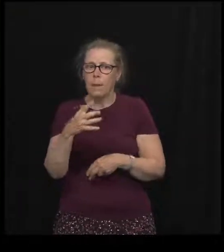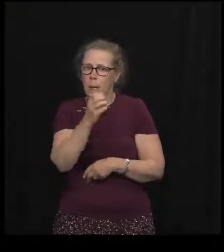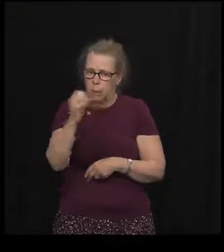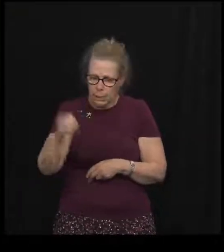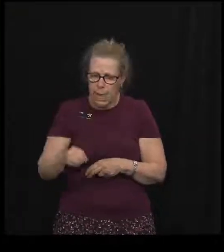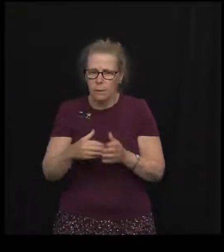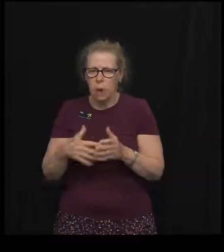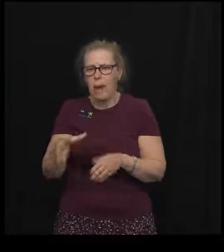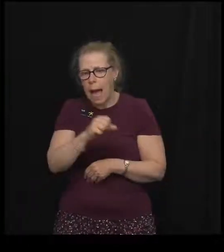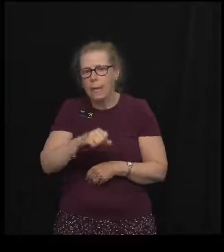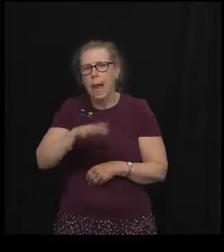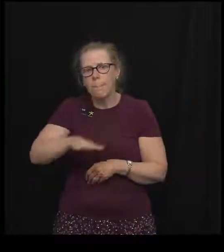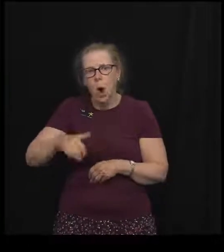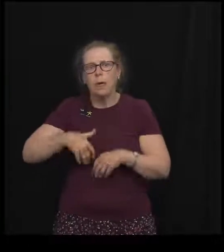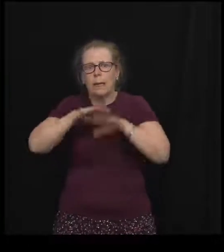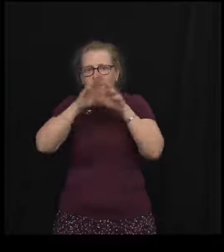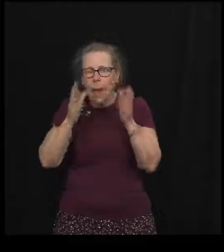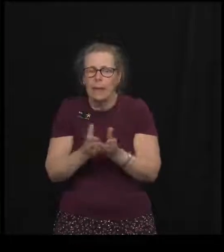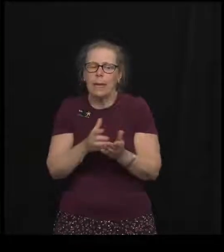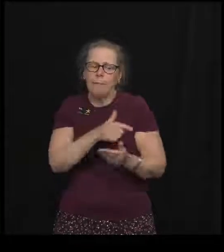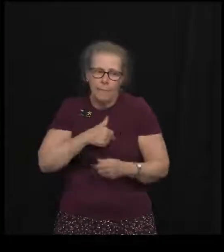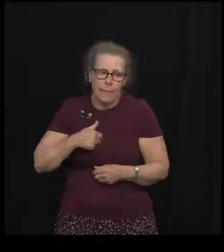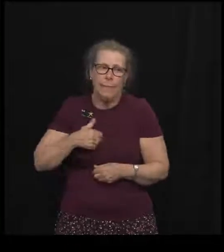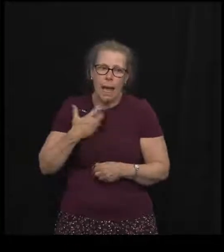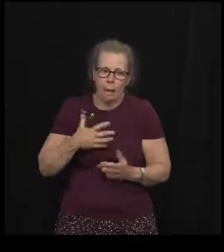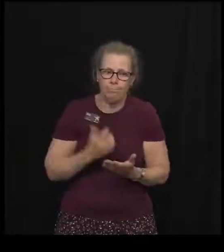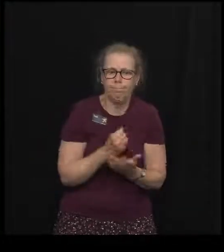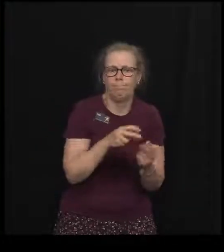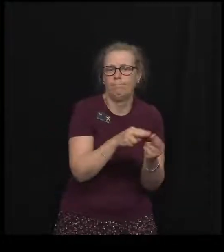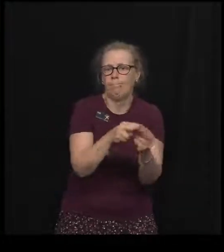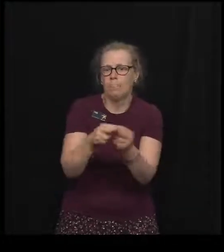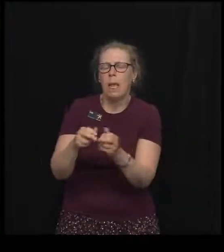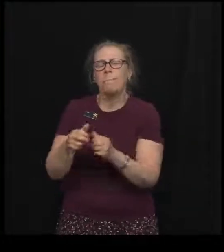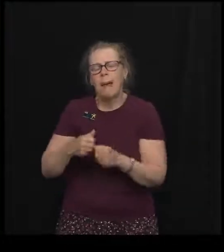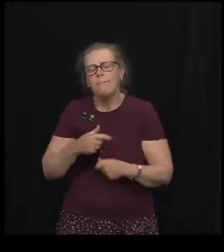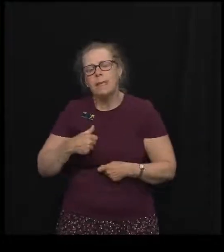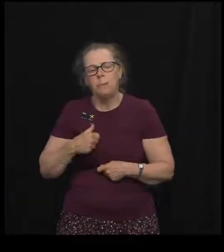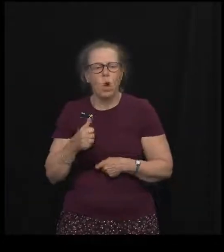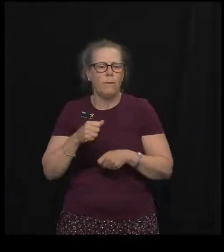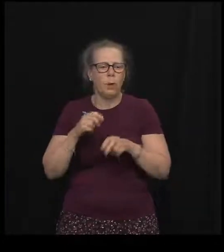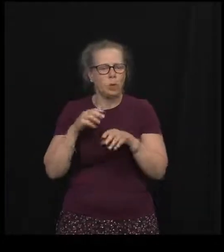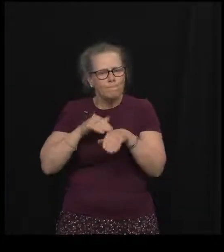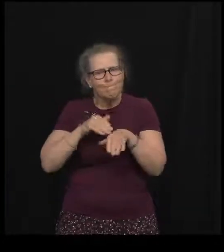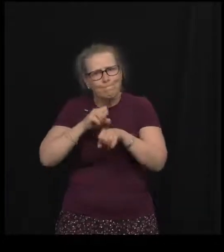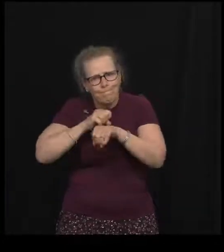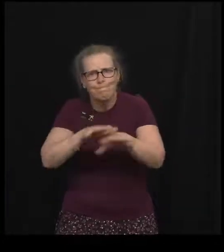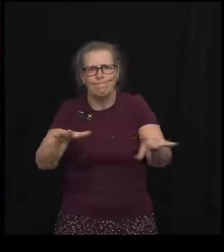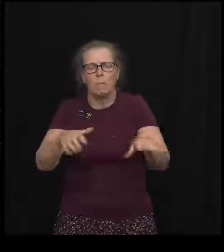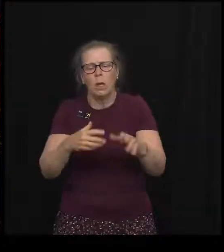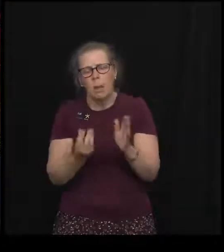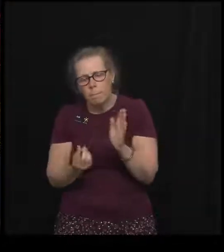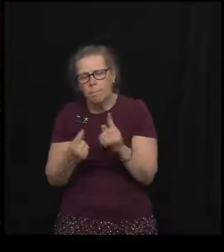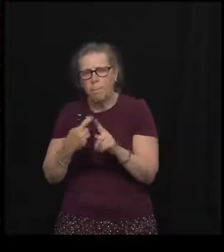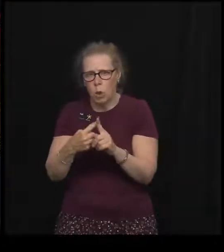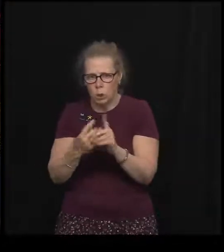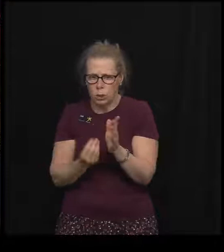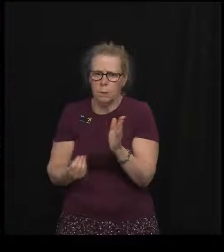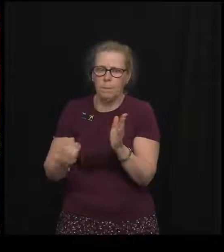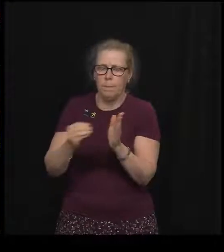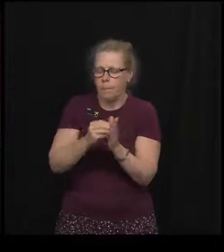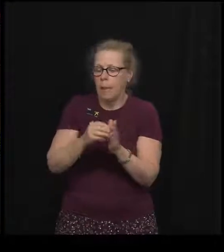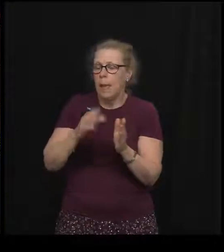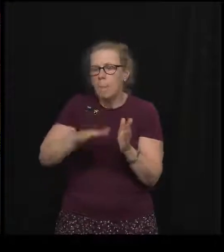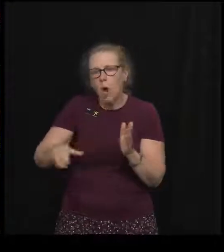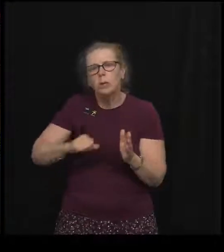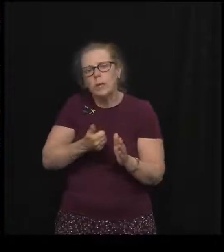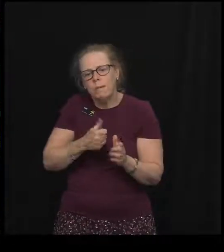5. We have the outreach, but we need the resources sometimes, and we need to add the involvement of the children and